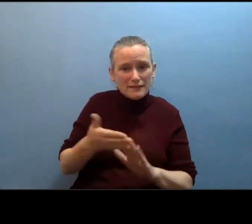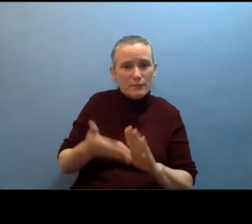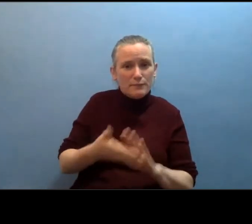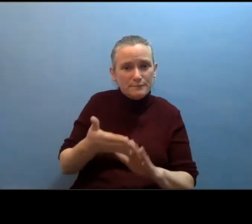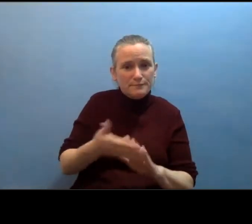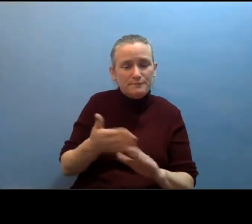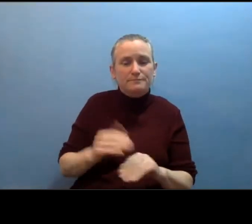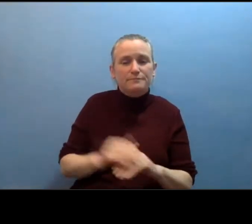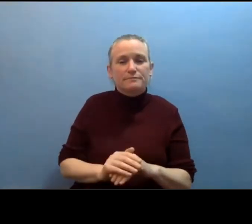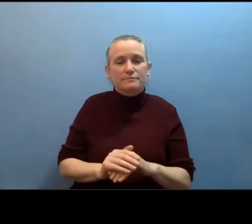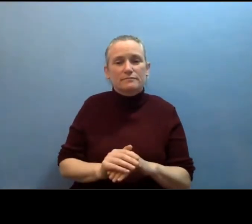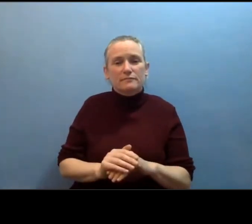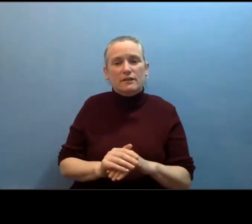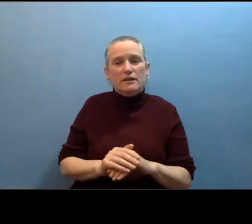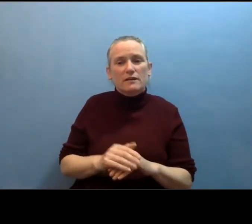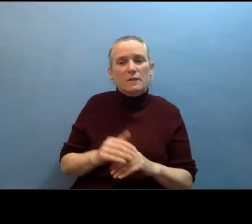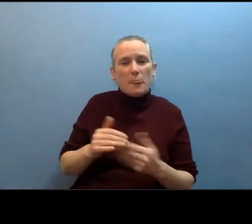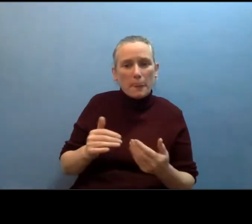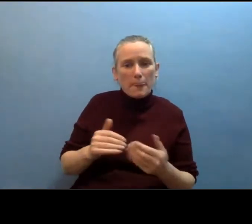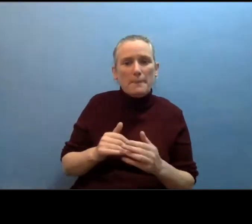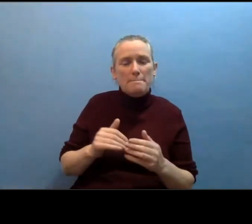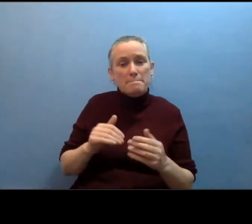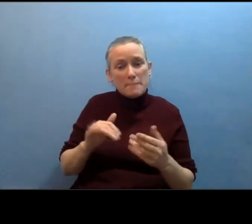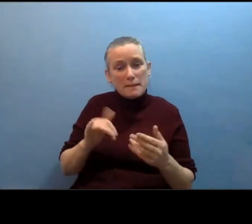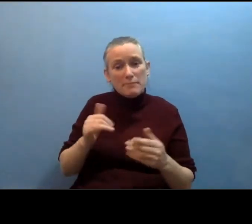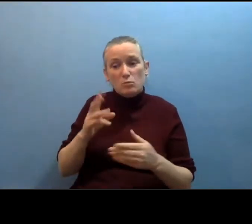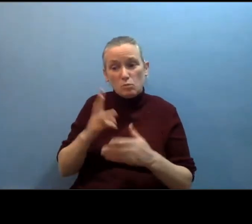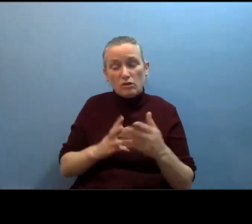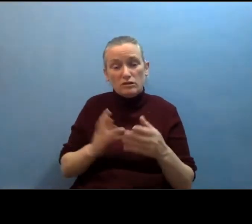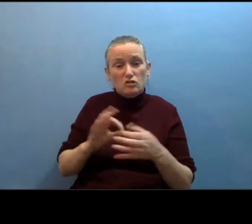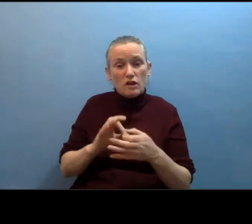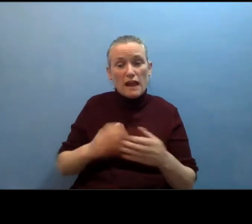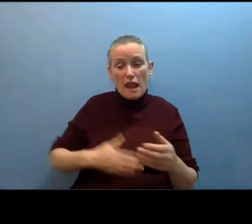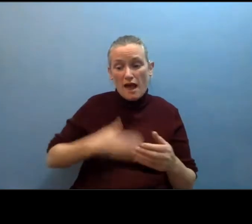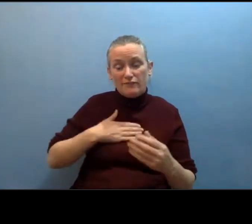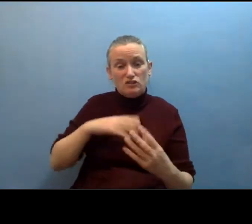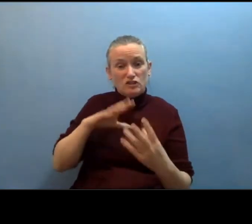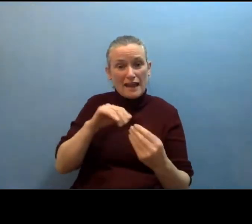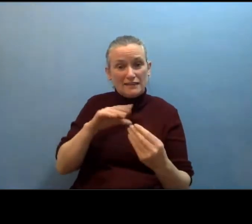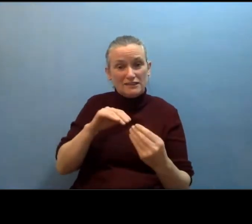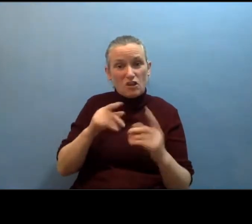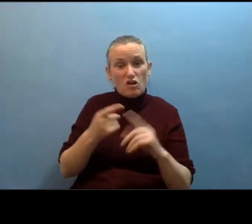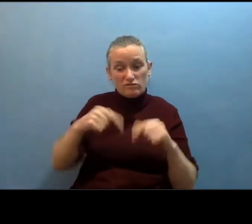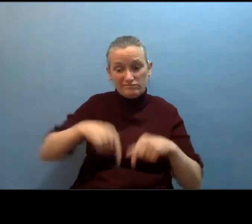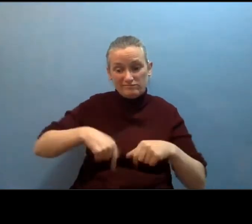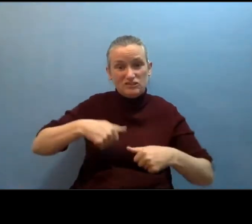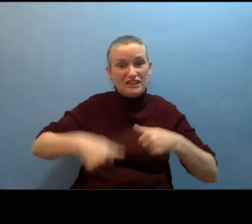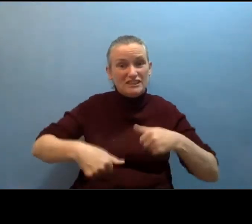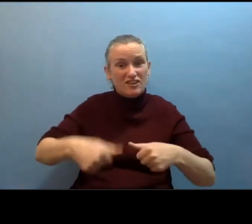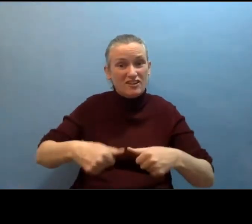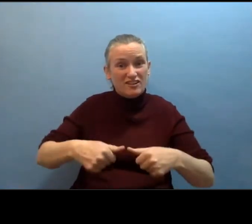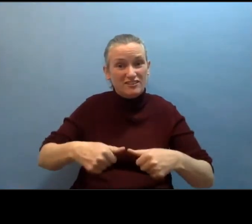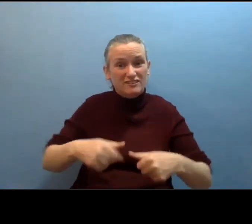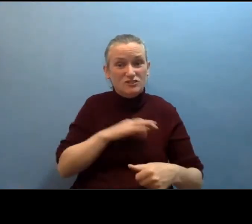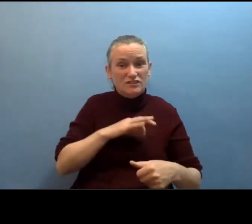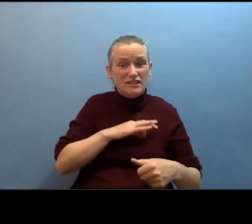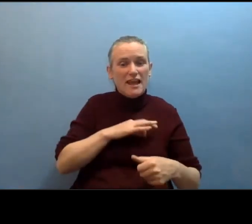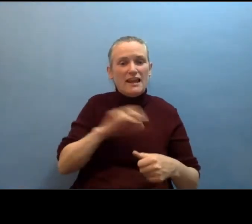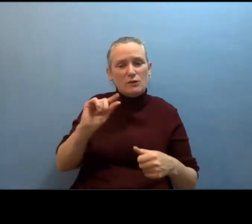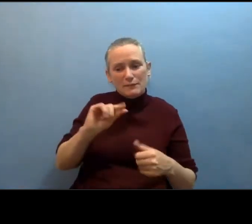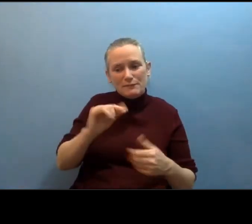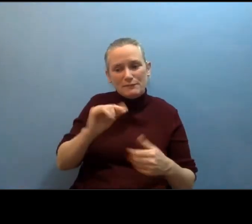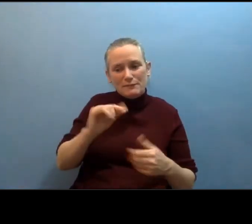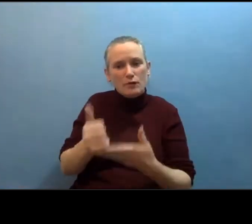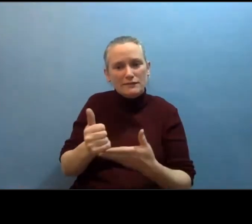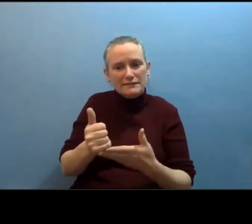maybe thinking about live chat or Jigsaw, which I think would be really good, because just a little bit of support to help him to reset where he wants to be,